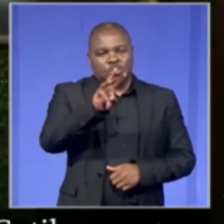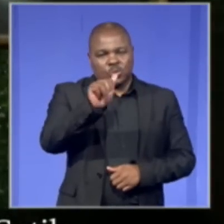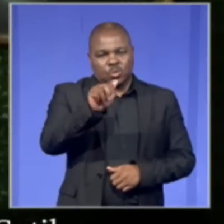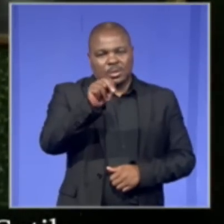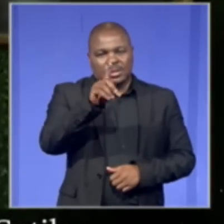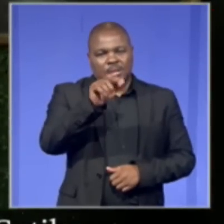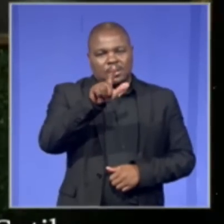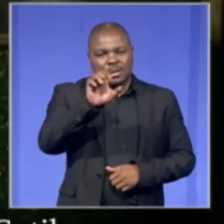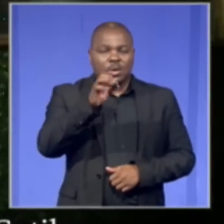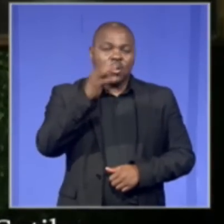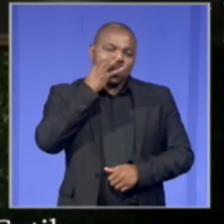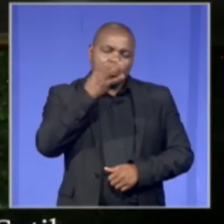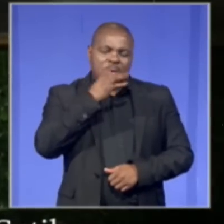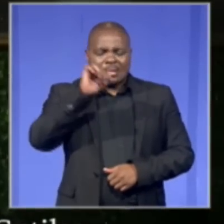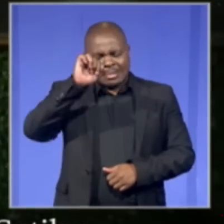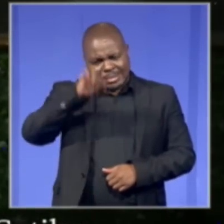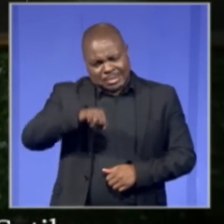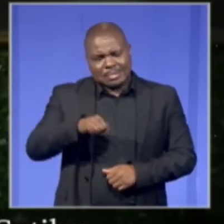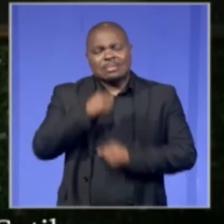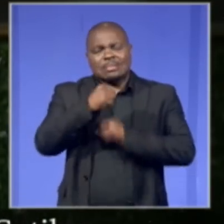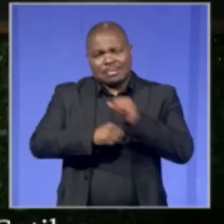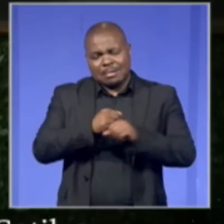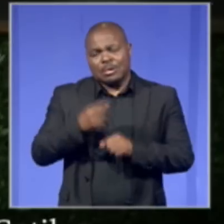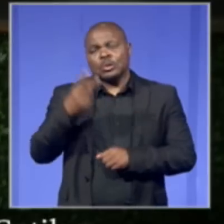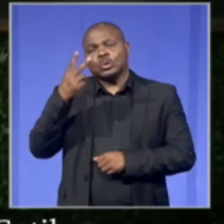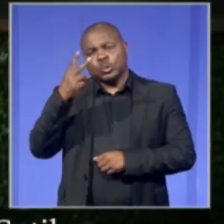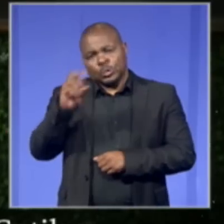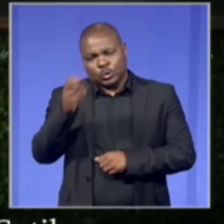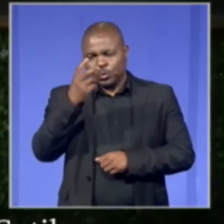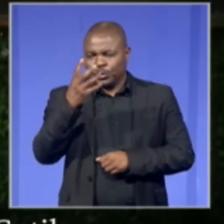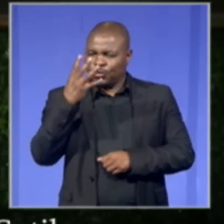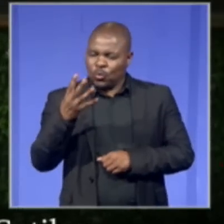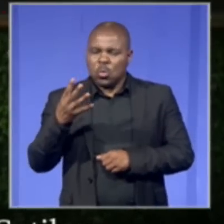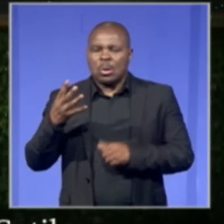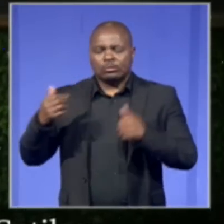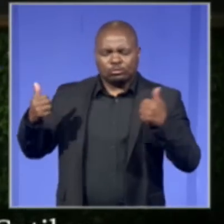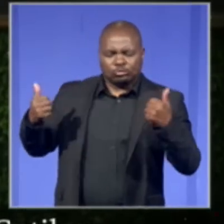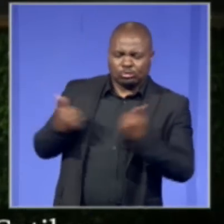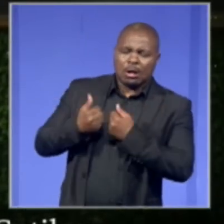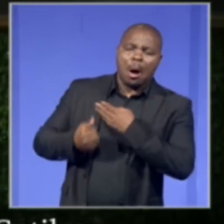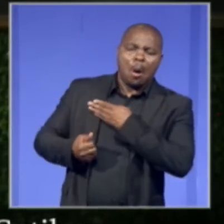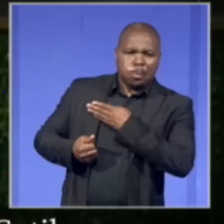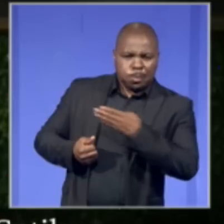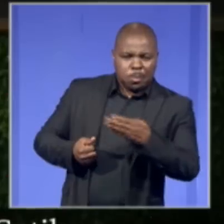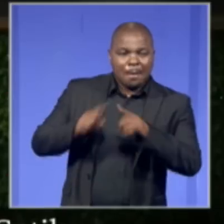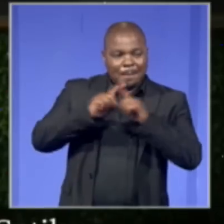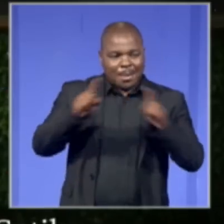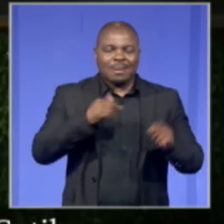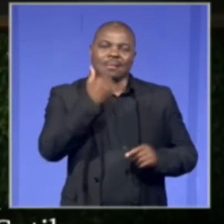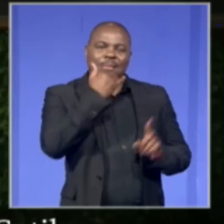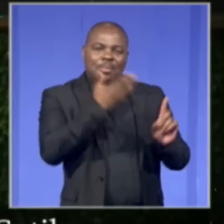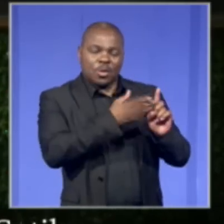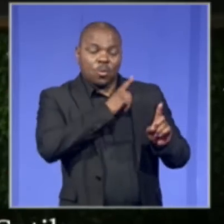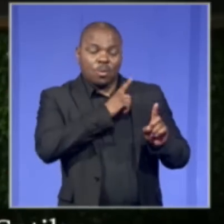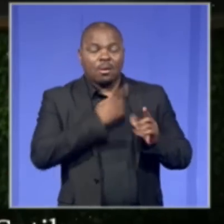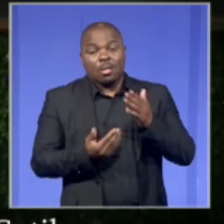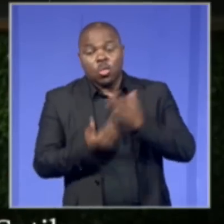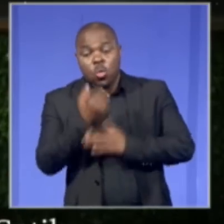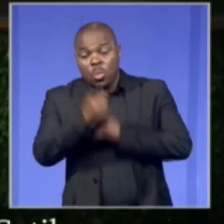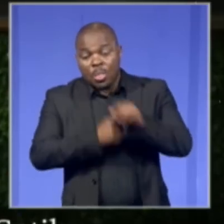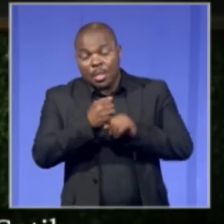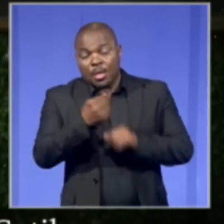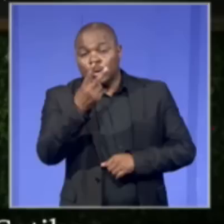wa 2024 o no na le dikgwetlho go na le dilo tse dintsi tse o ba itumeletseng tsone jaanong o ka ile gore mo ngwageng o tlang wa 2025 o batla